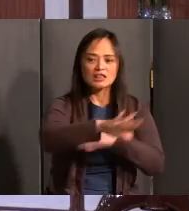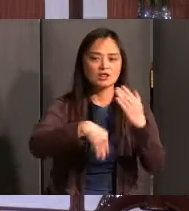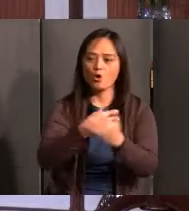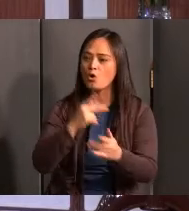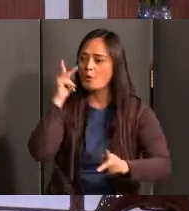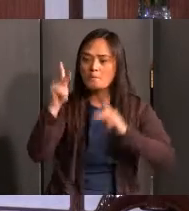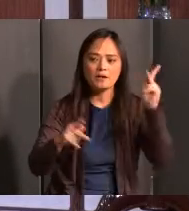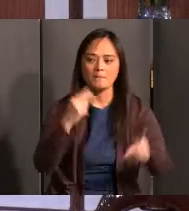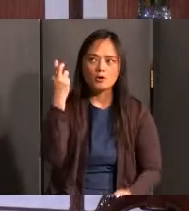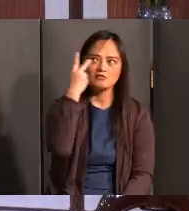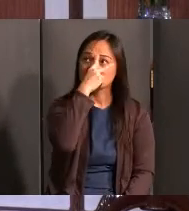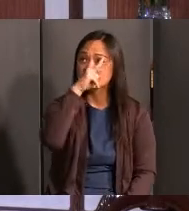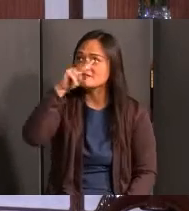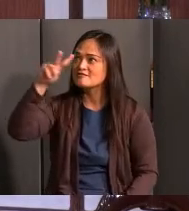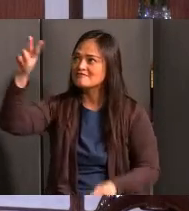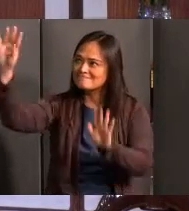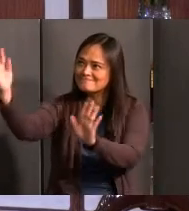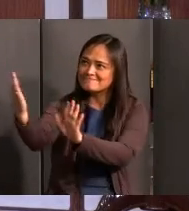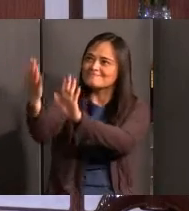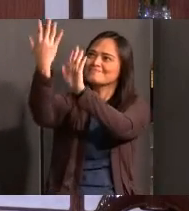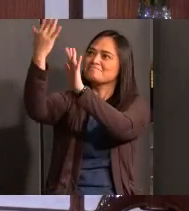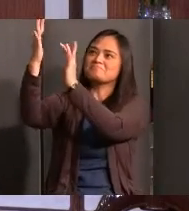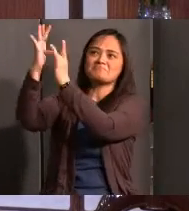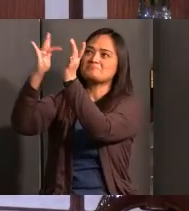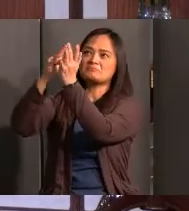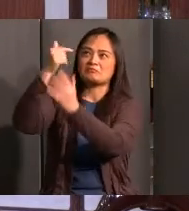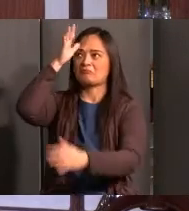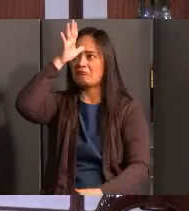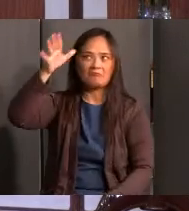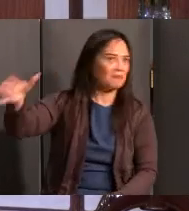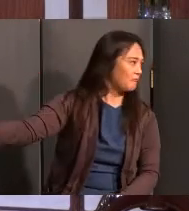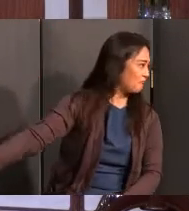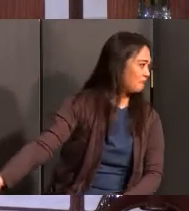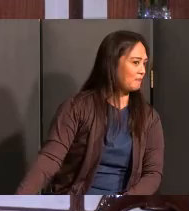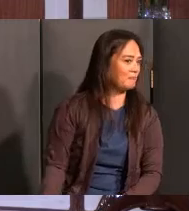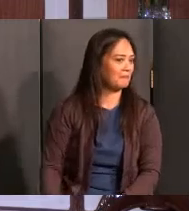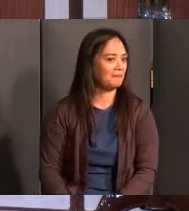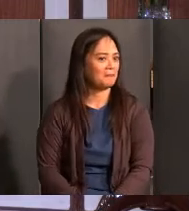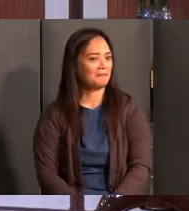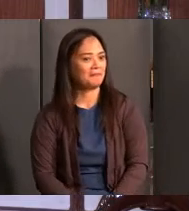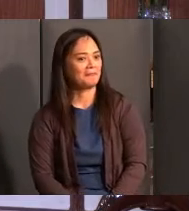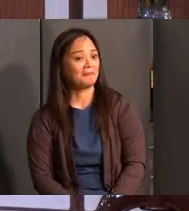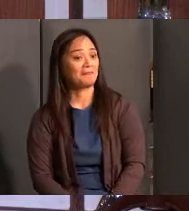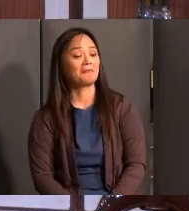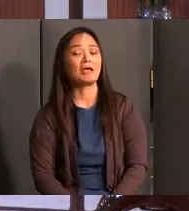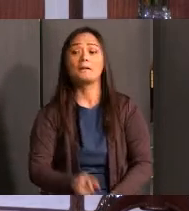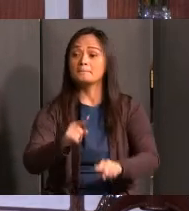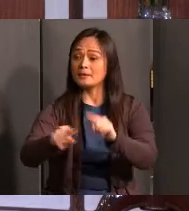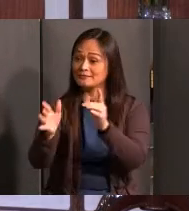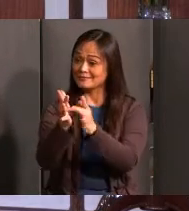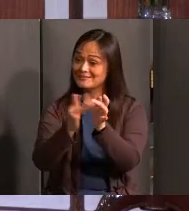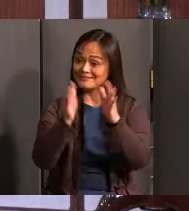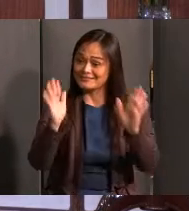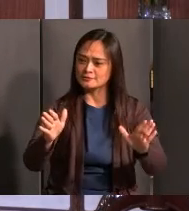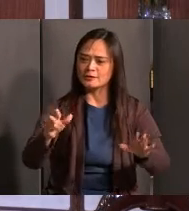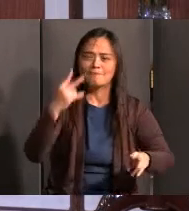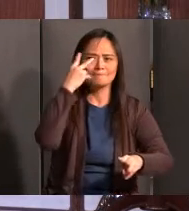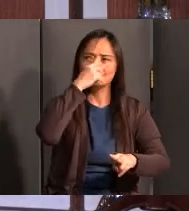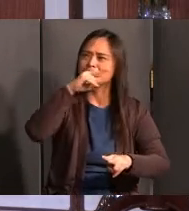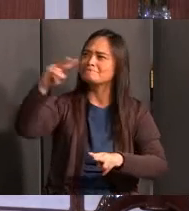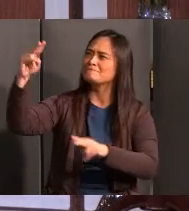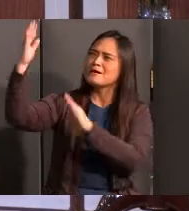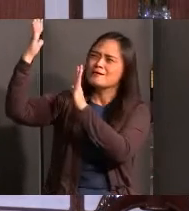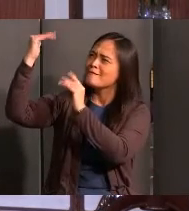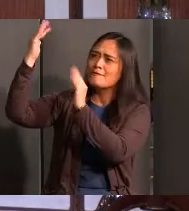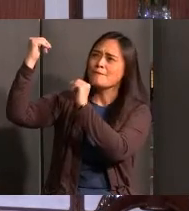Okay? We look forward to the coming of Jesus Christ. Ang sabi sa John chapter 14, I